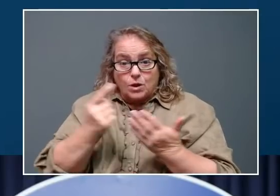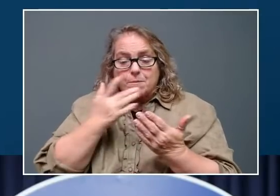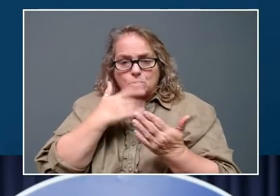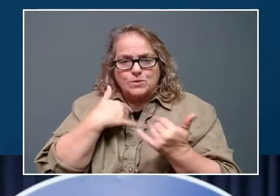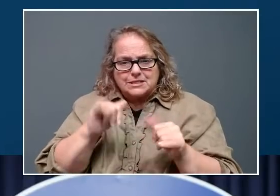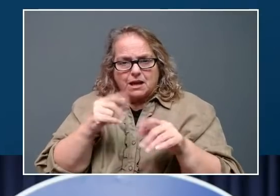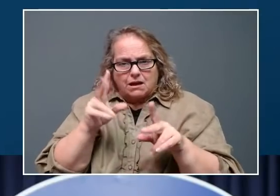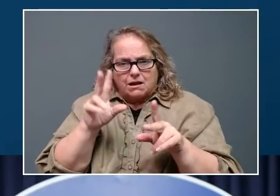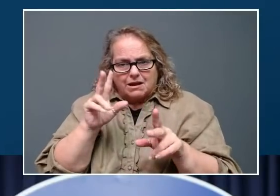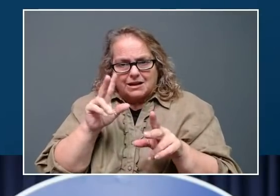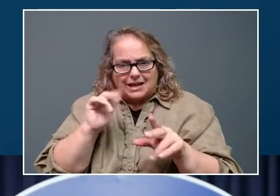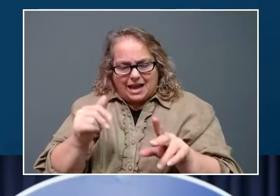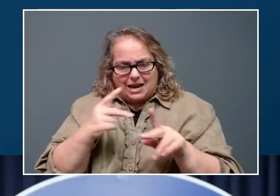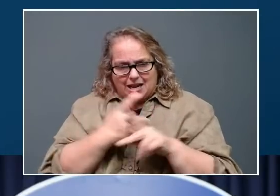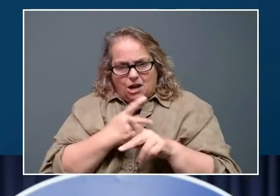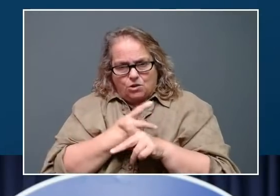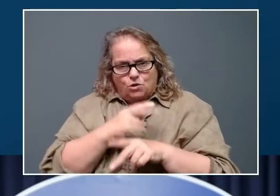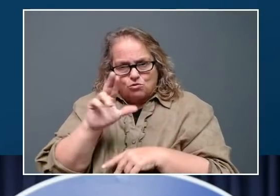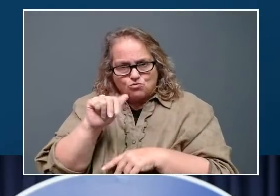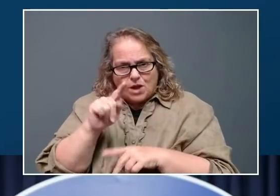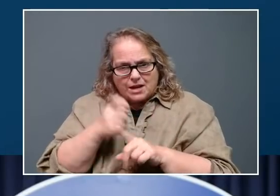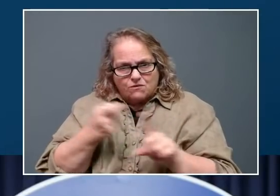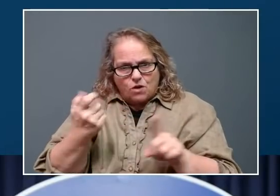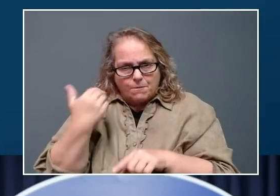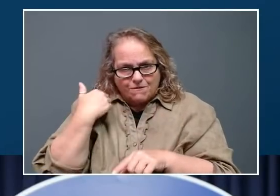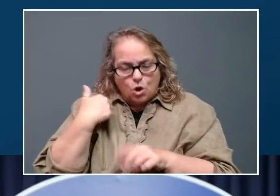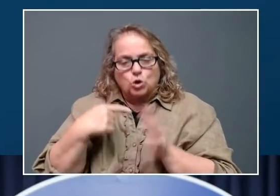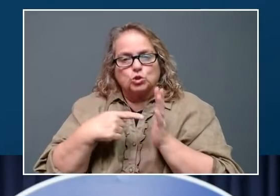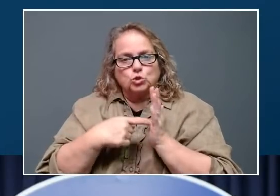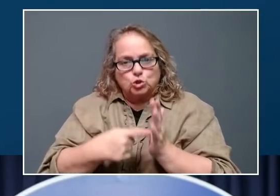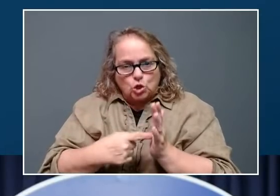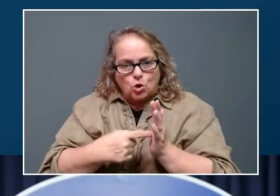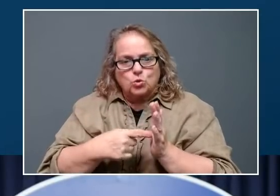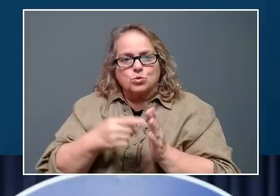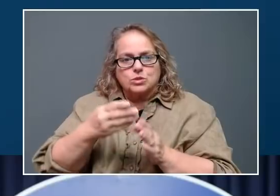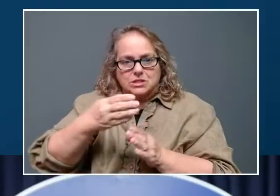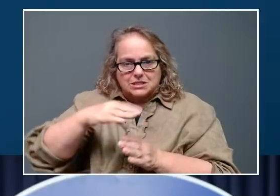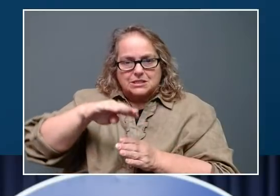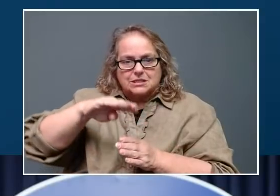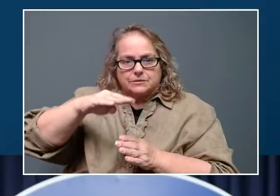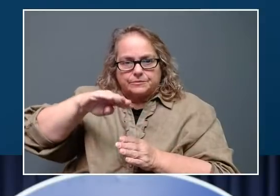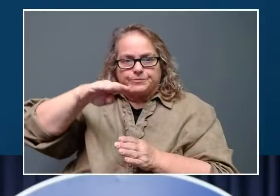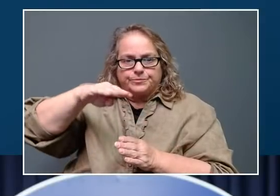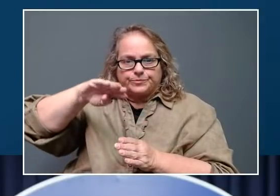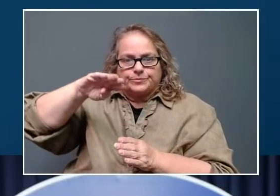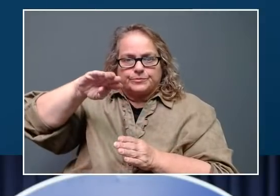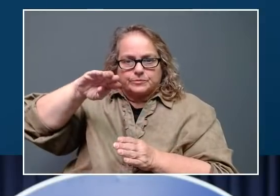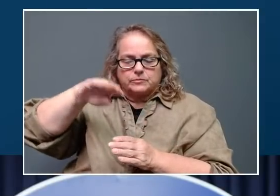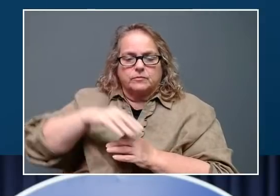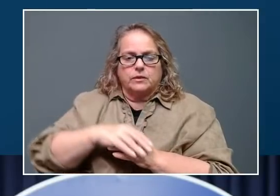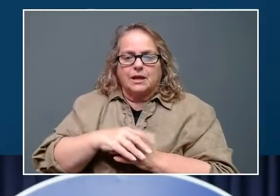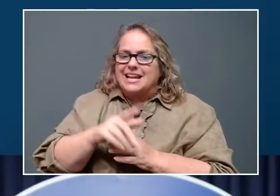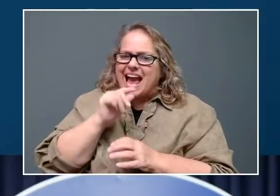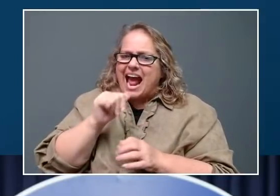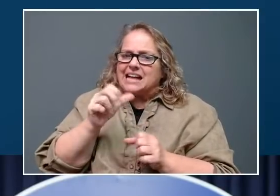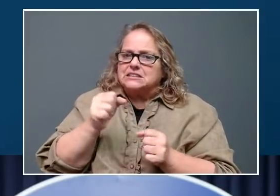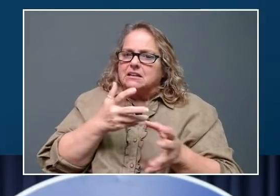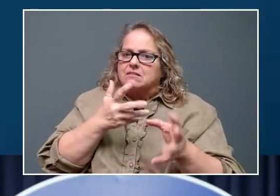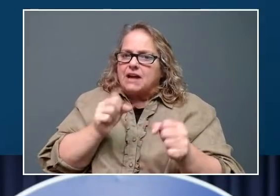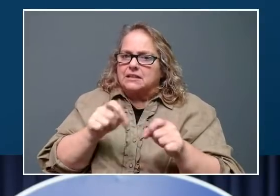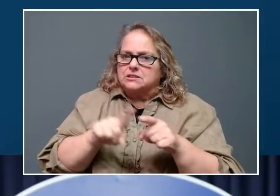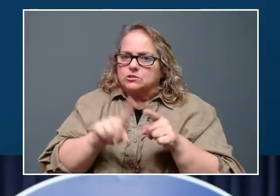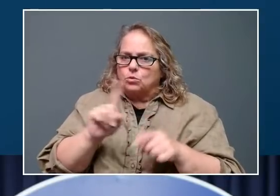from before, shows a steady incline. Now, it is not as fast of an incline as where we've